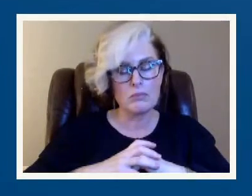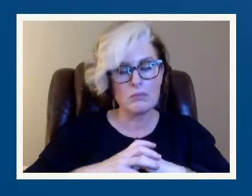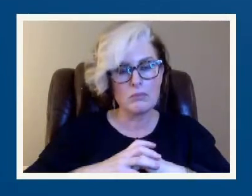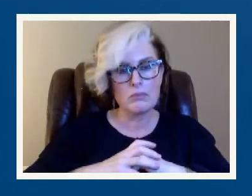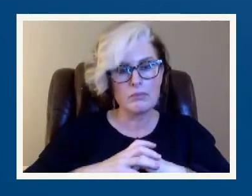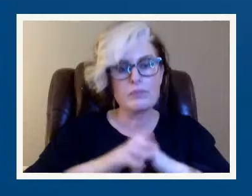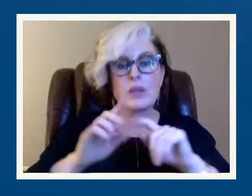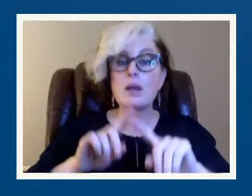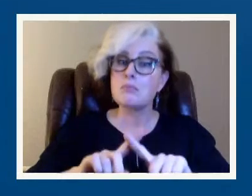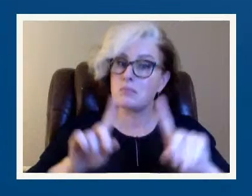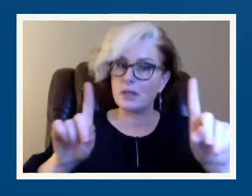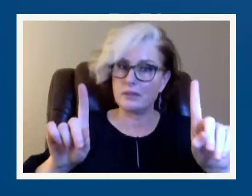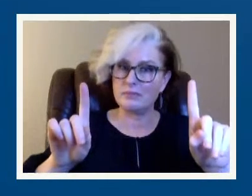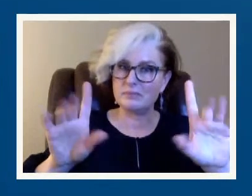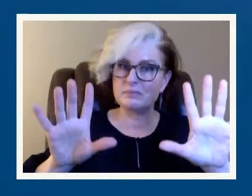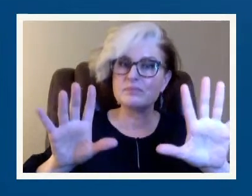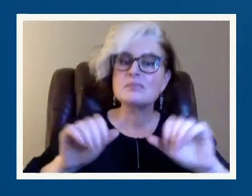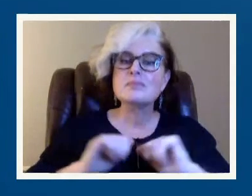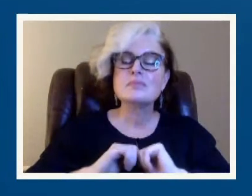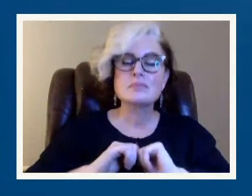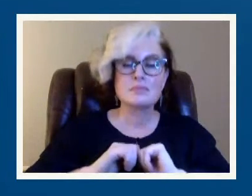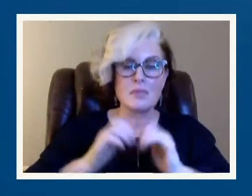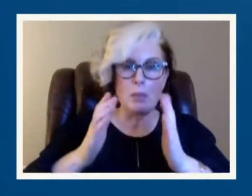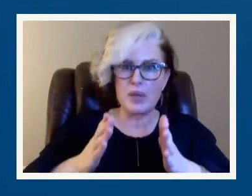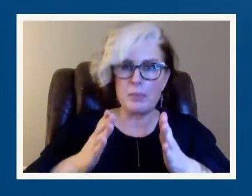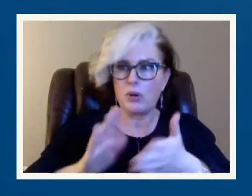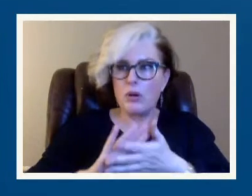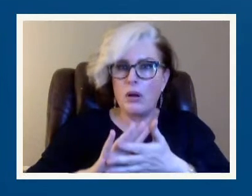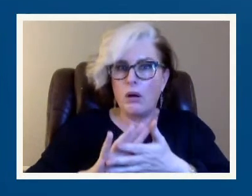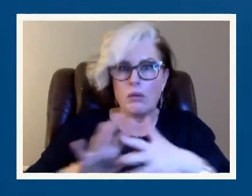But, you know what? People got afraid.